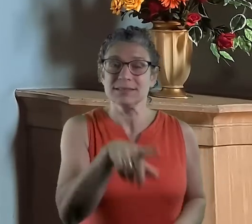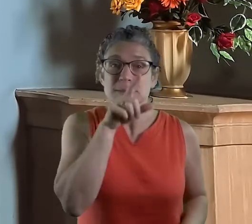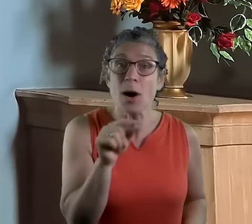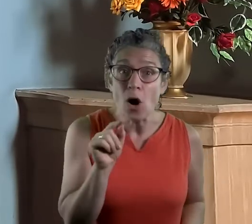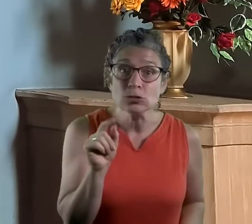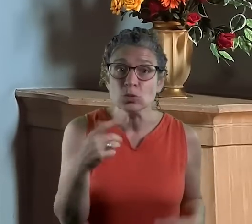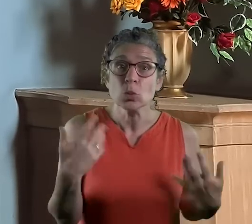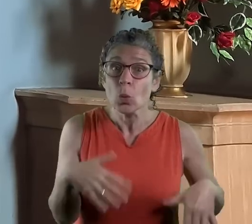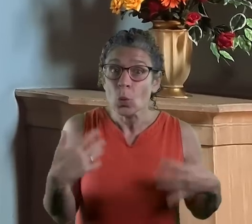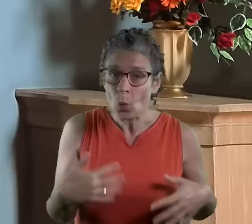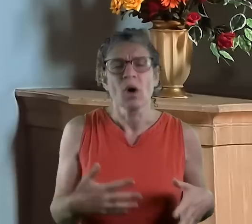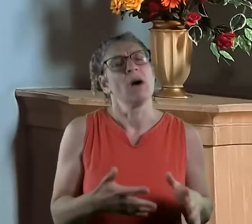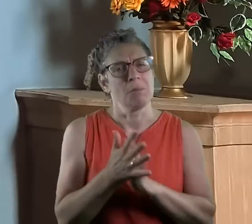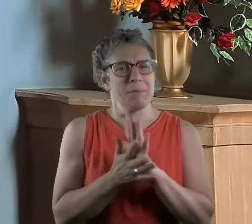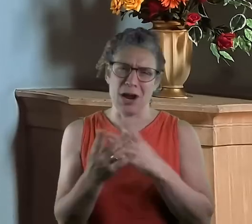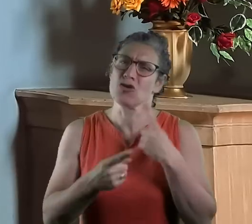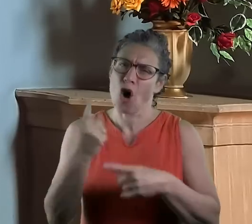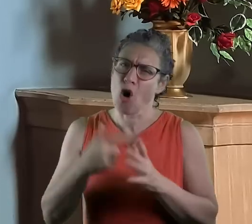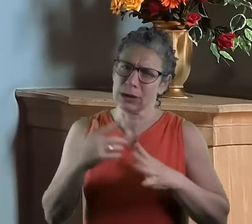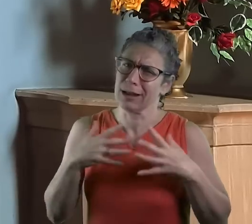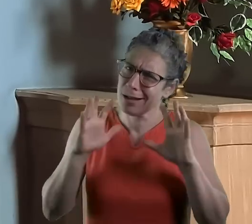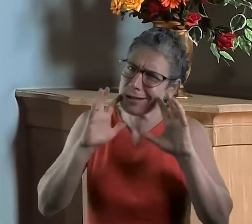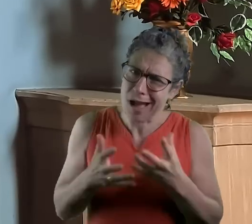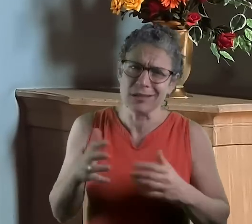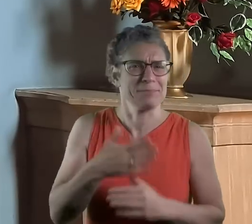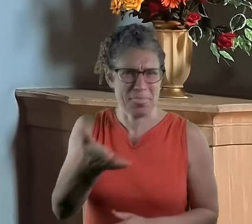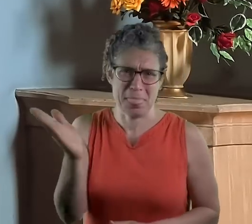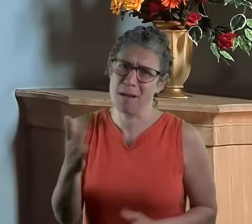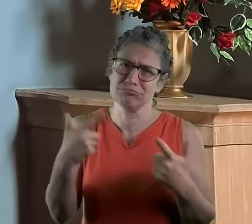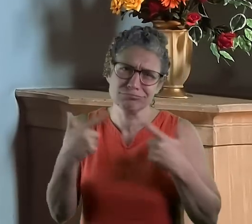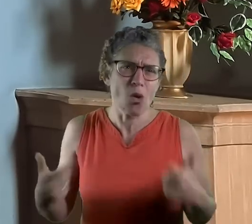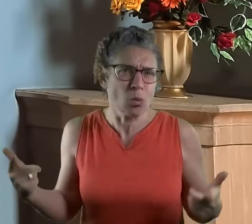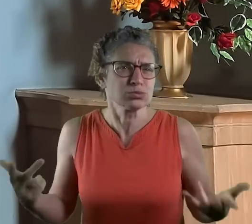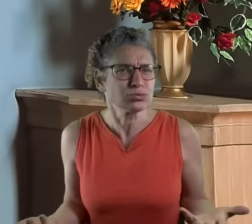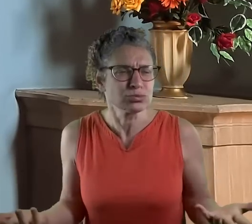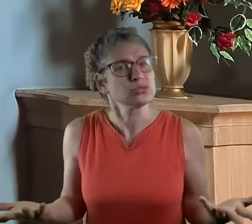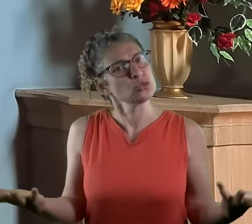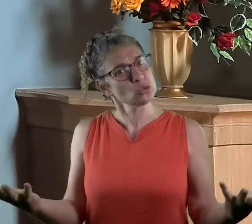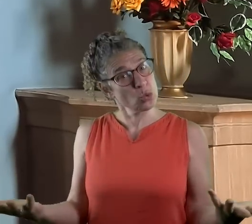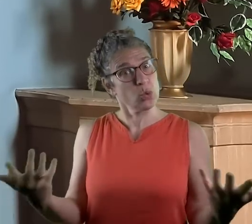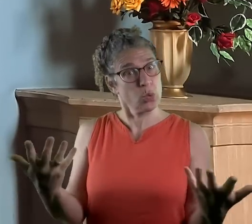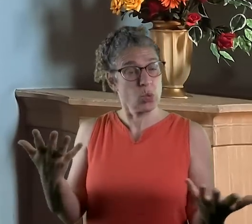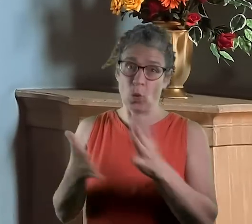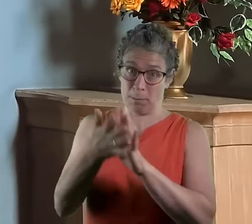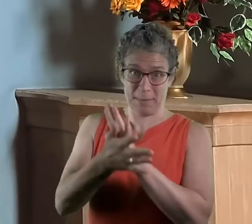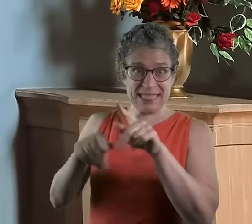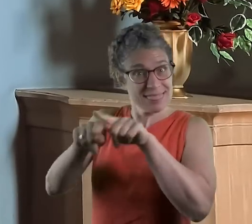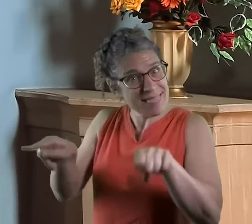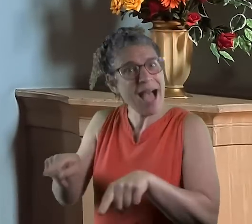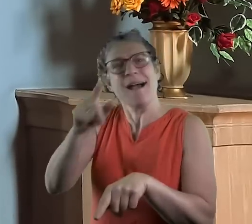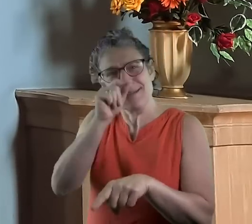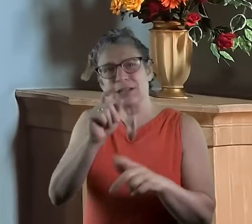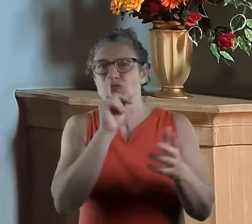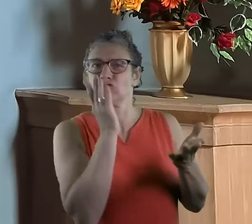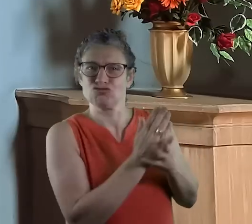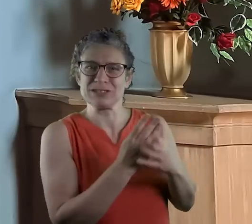sparrows, then God knows and cares deeply about them. And therefore, they can trust